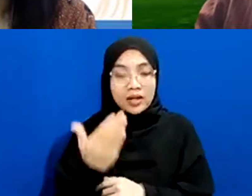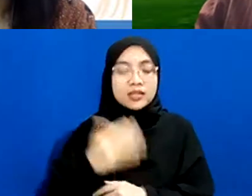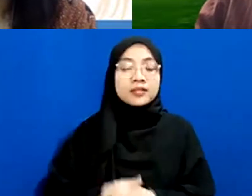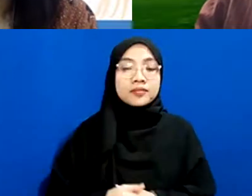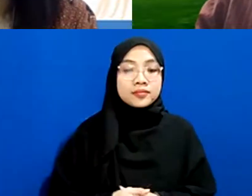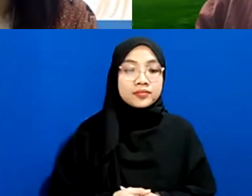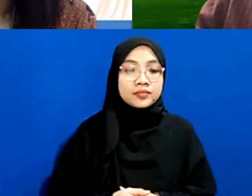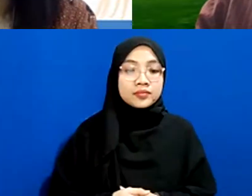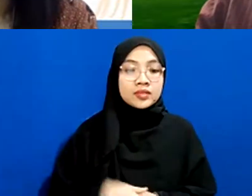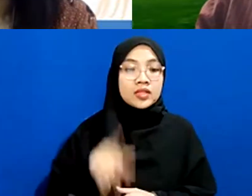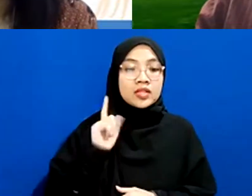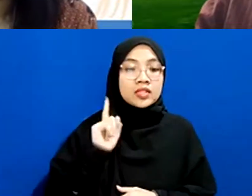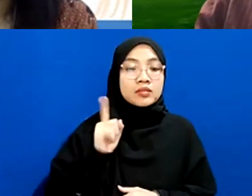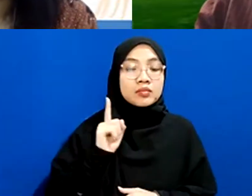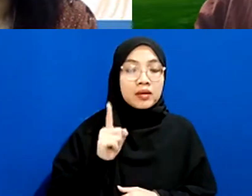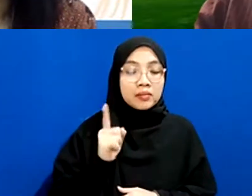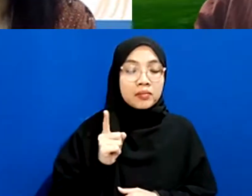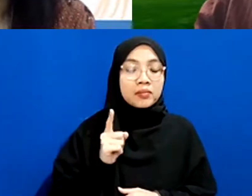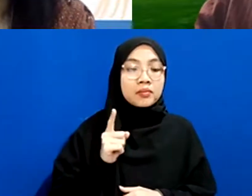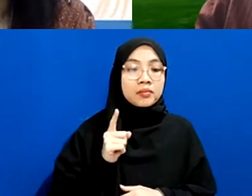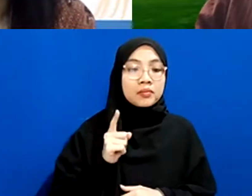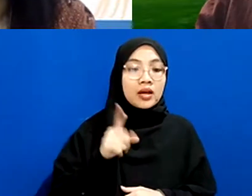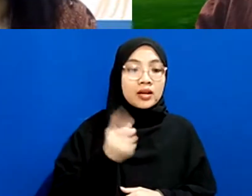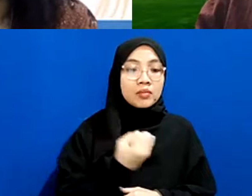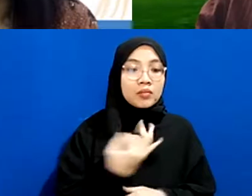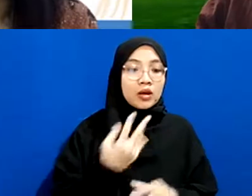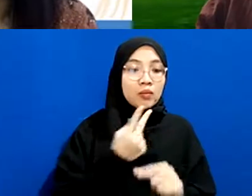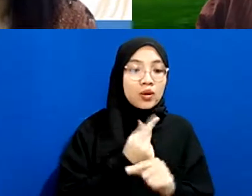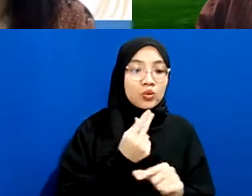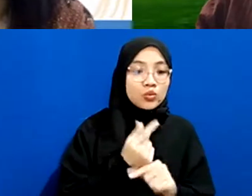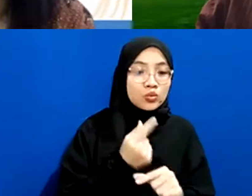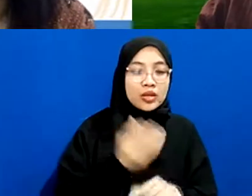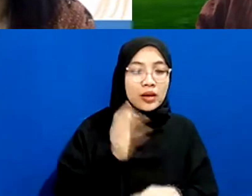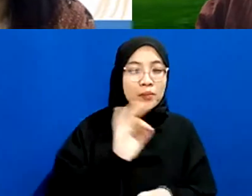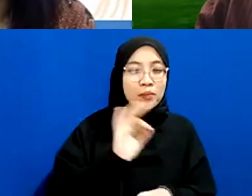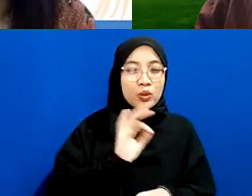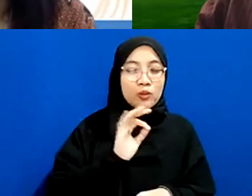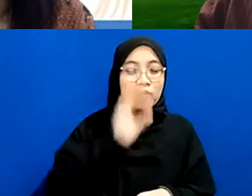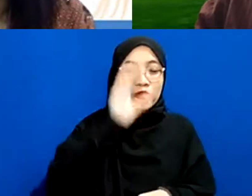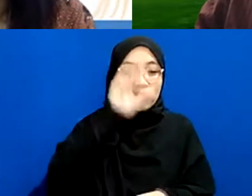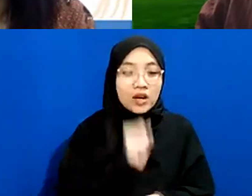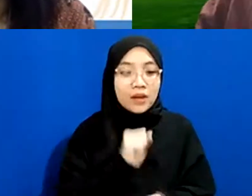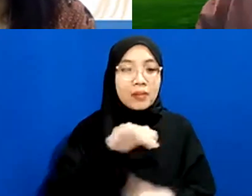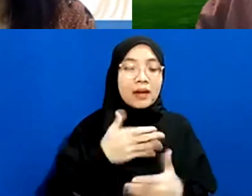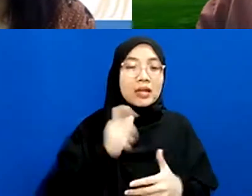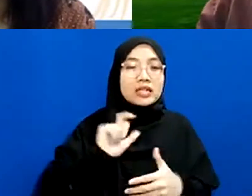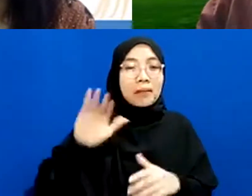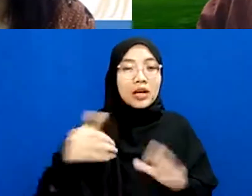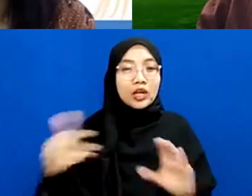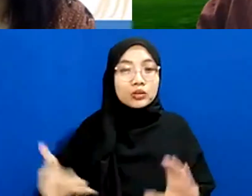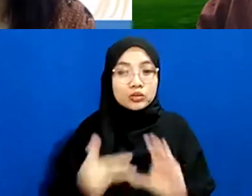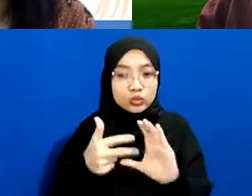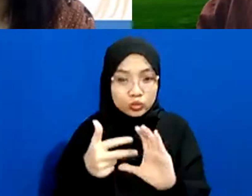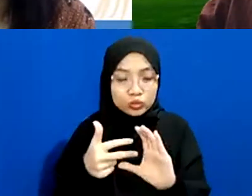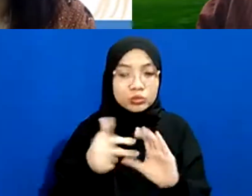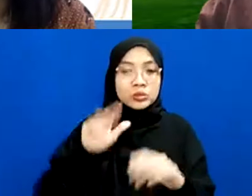very familiar and used to with using Zoom, with using